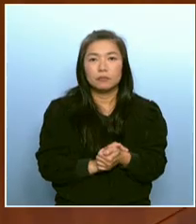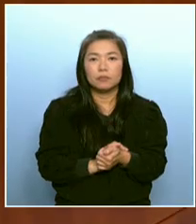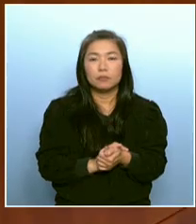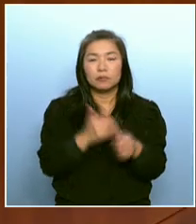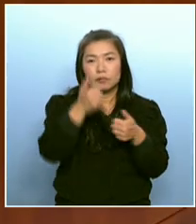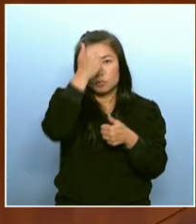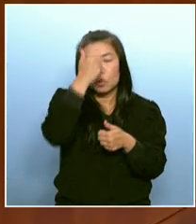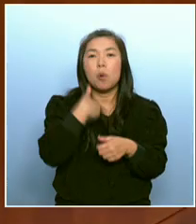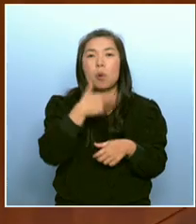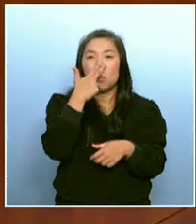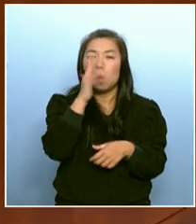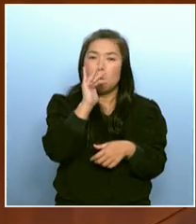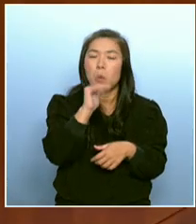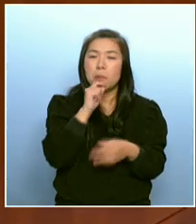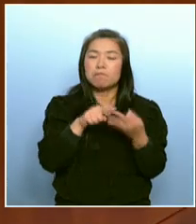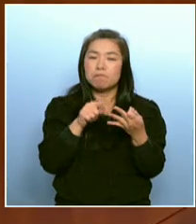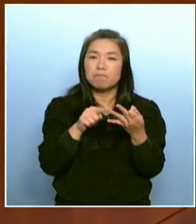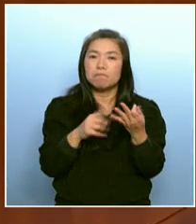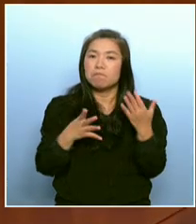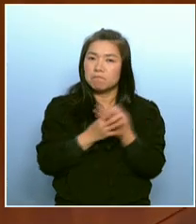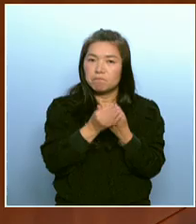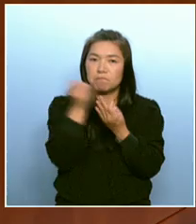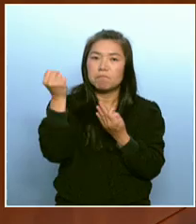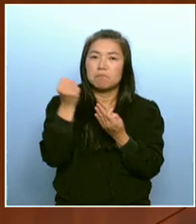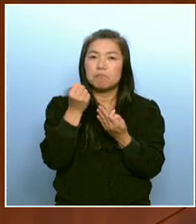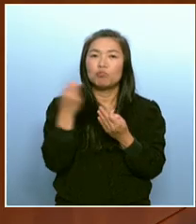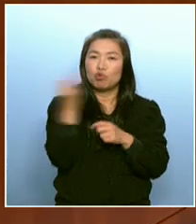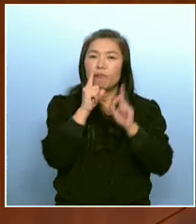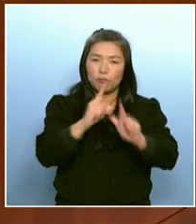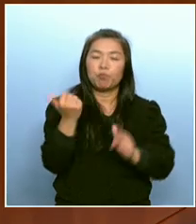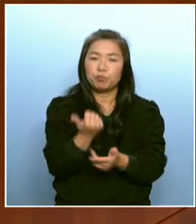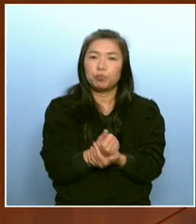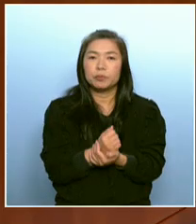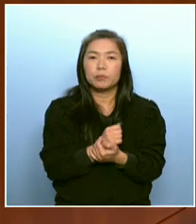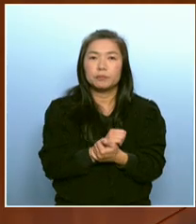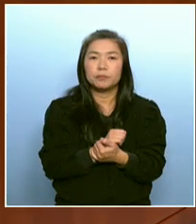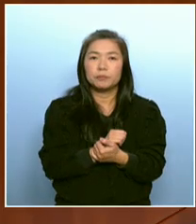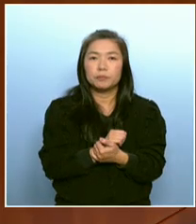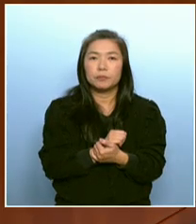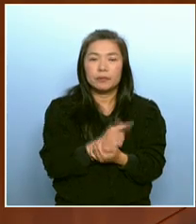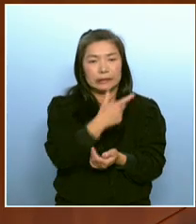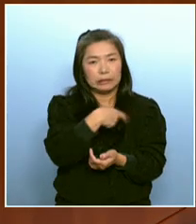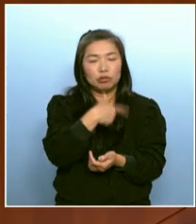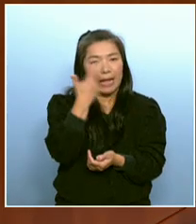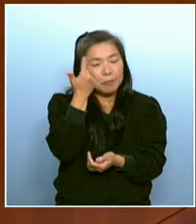I'll ask Deputy Secretary to supplement. Perhaps we can come up with a consolidated summary.